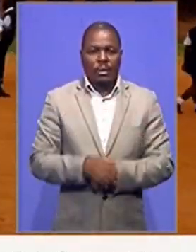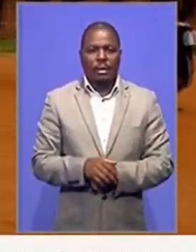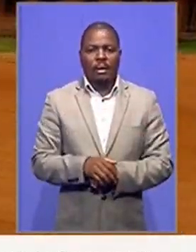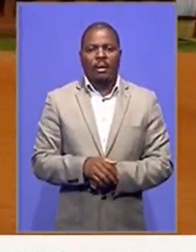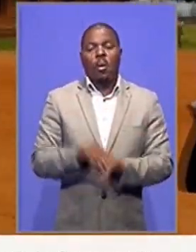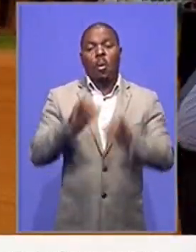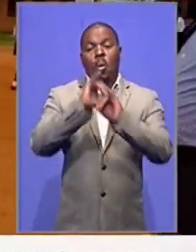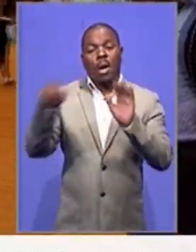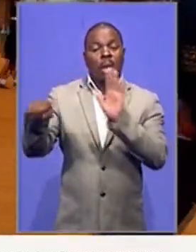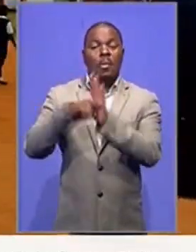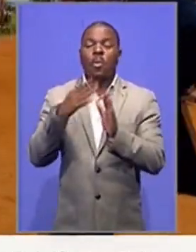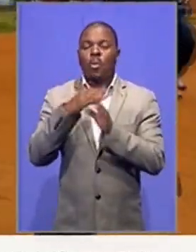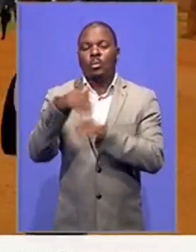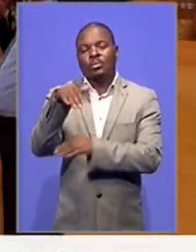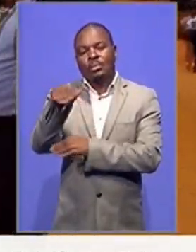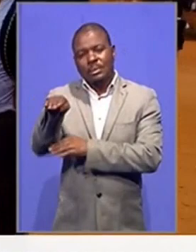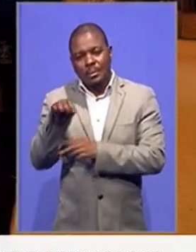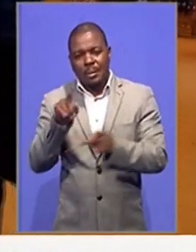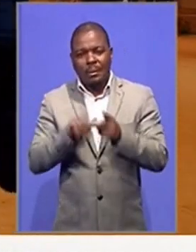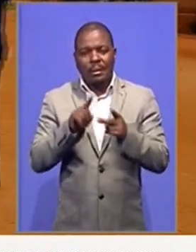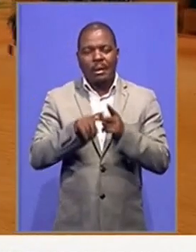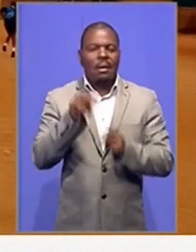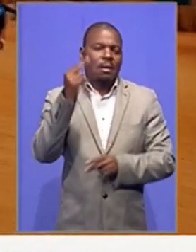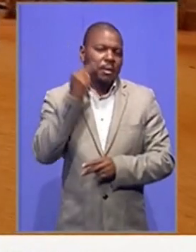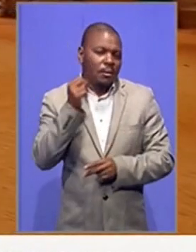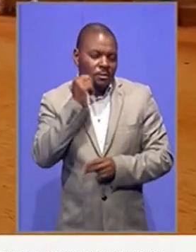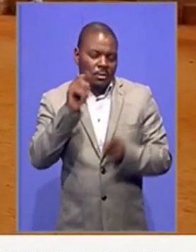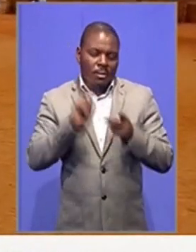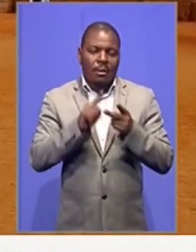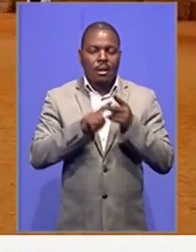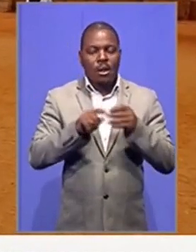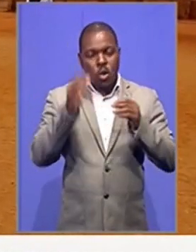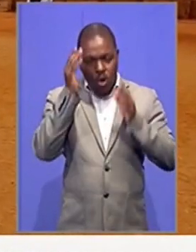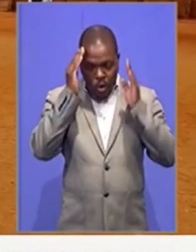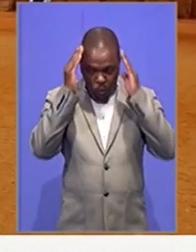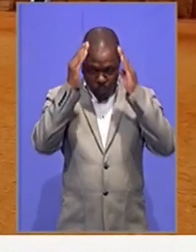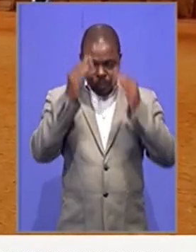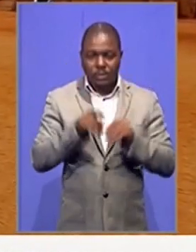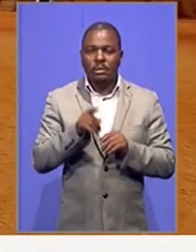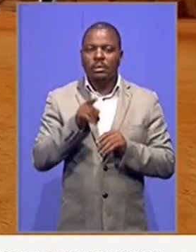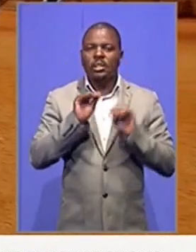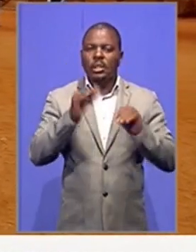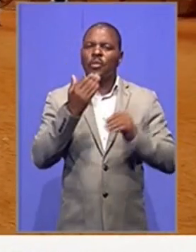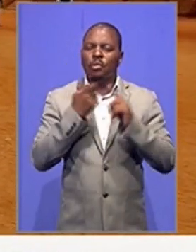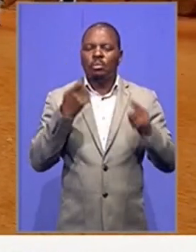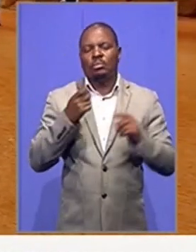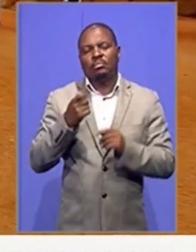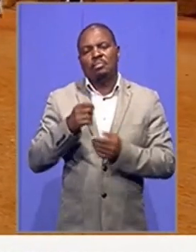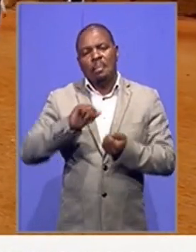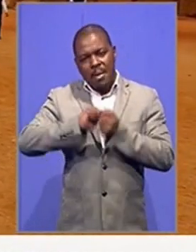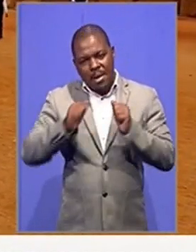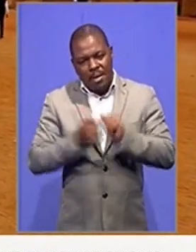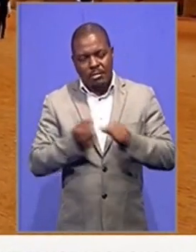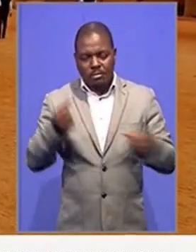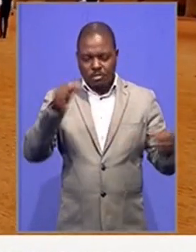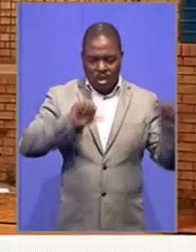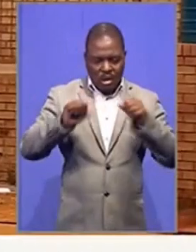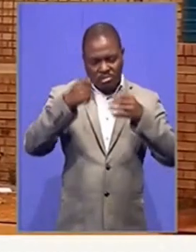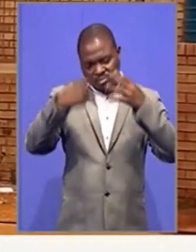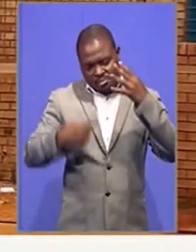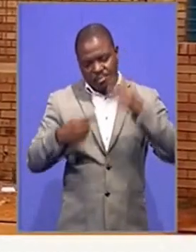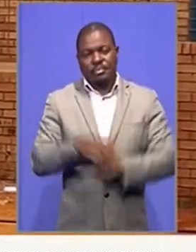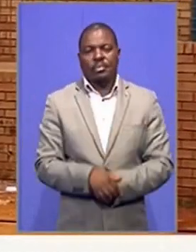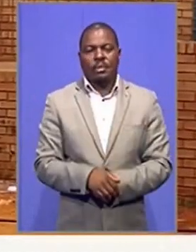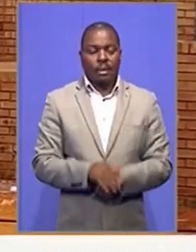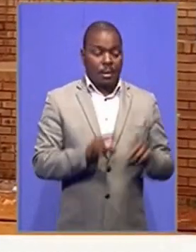go tswa nageng ya Zimbabwe, Nigeria, Lesotho le dinageng tše dingwe. Barutiši ba ke ba dipalo, saense gape le dithuto tše dingwe tša mahlale. Kgoro